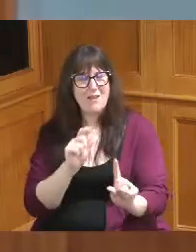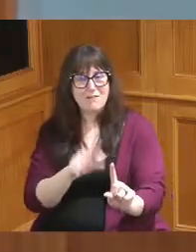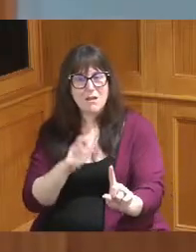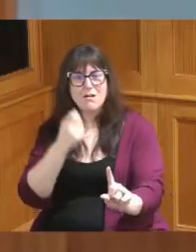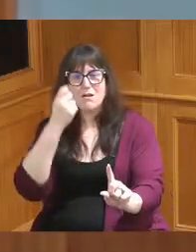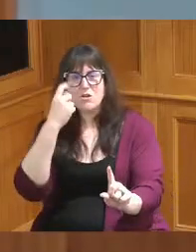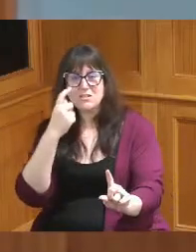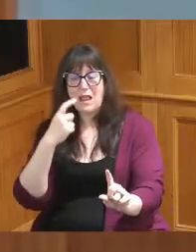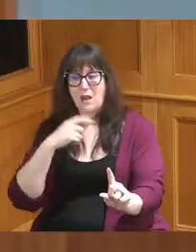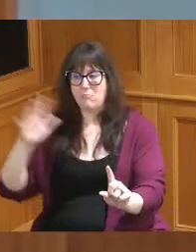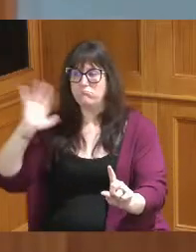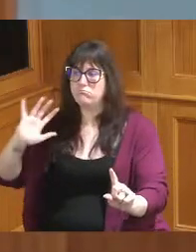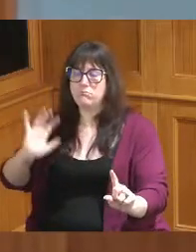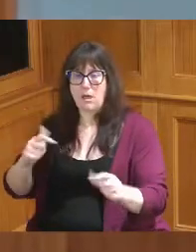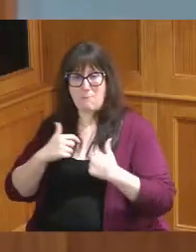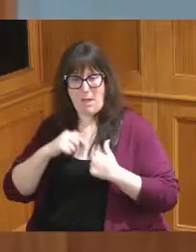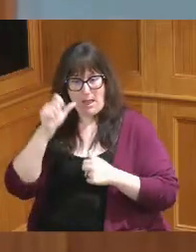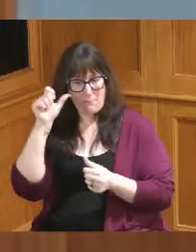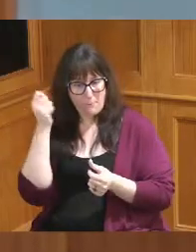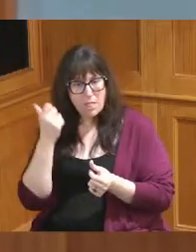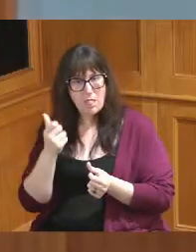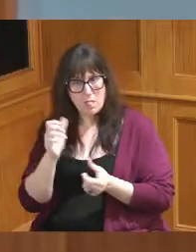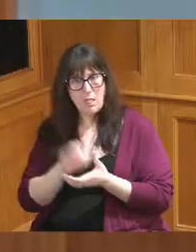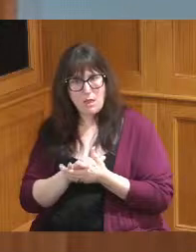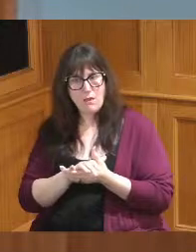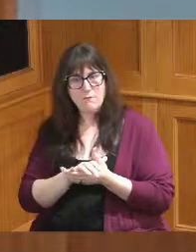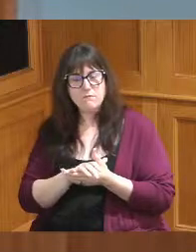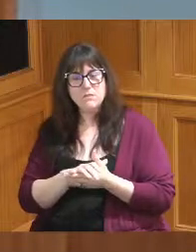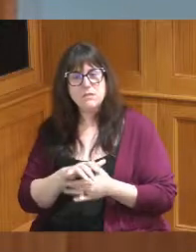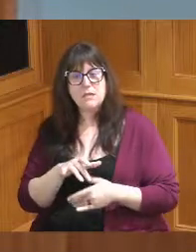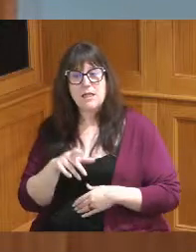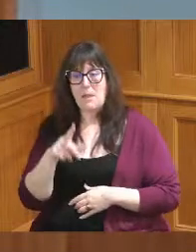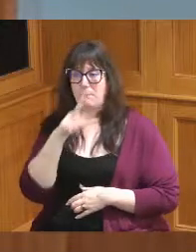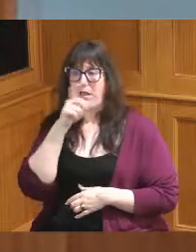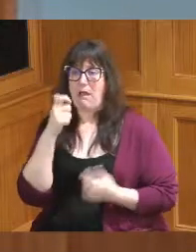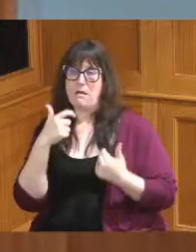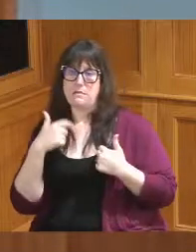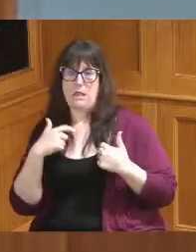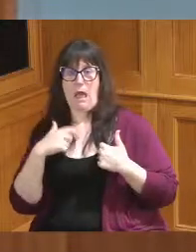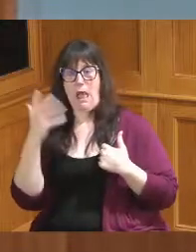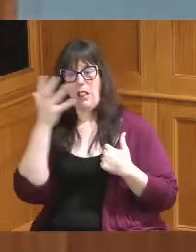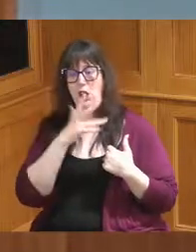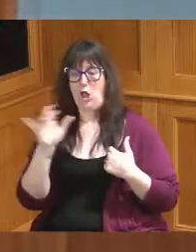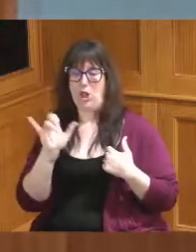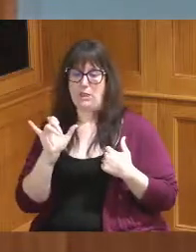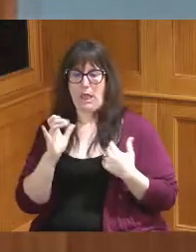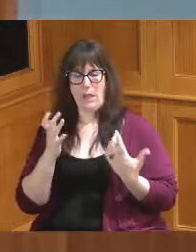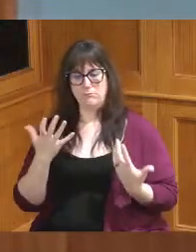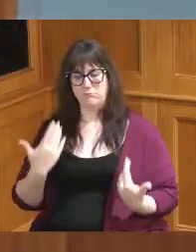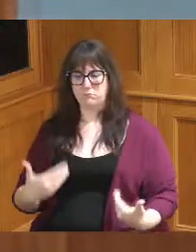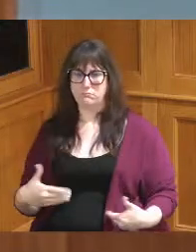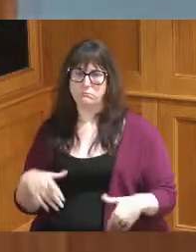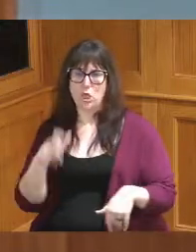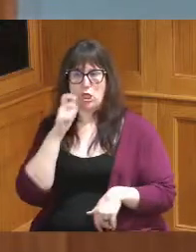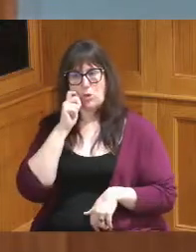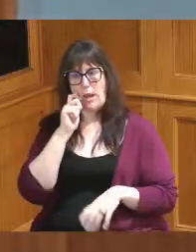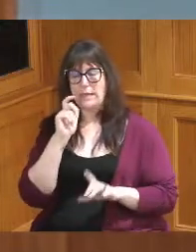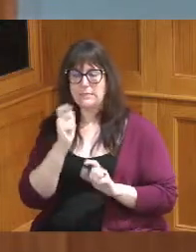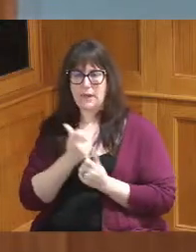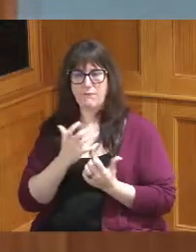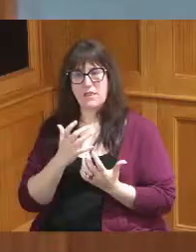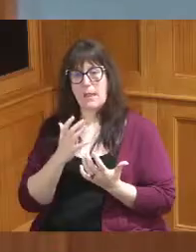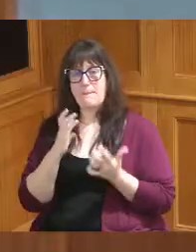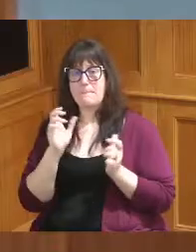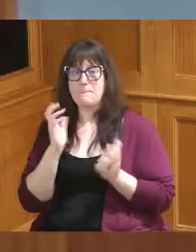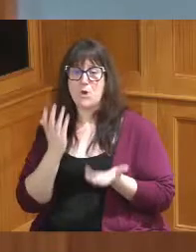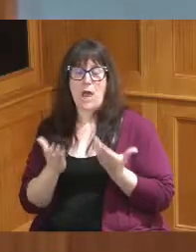at one time believed, was that because I look like I look and the race I am, that perhaps